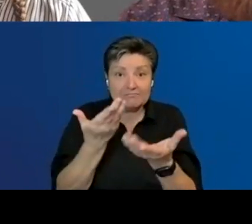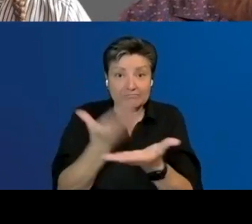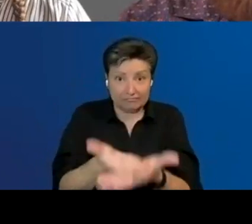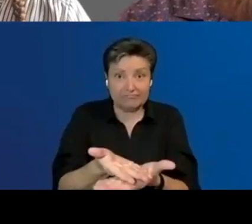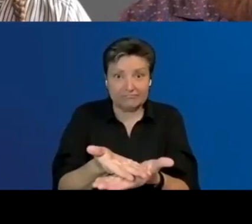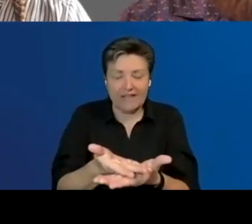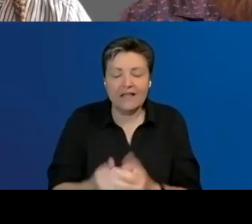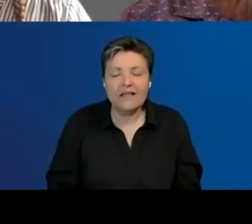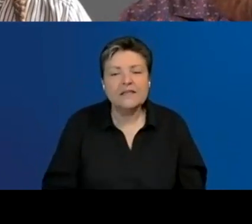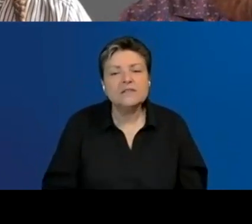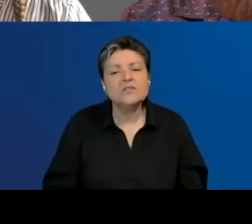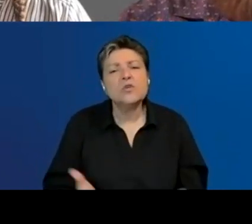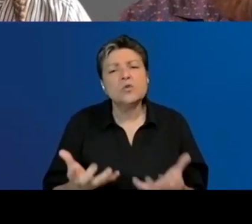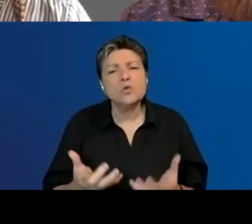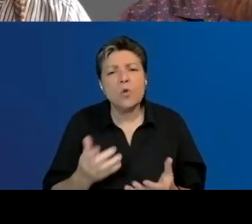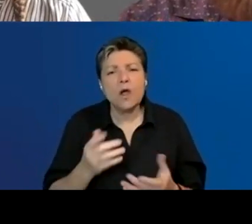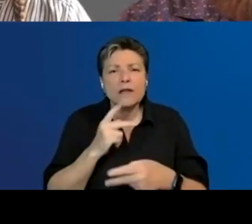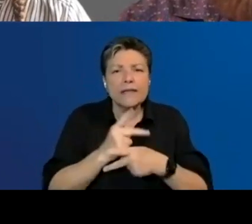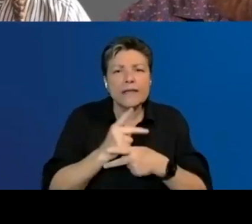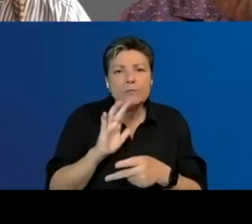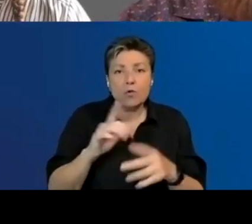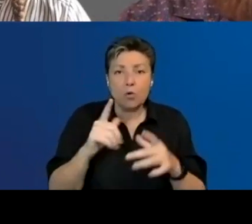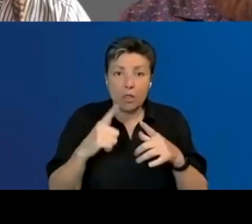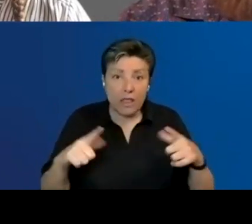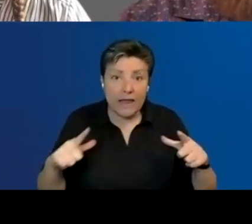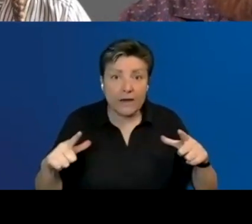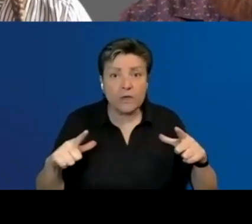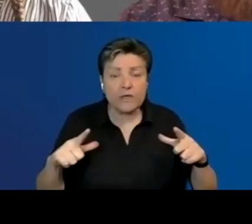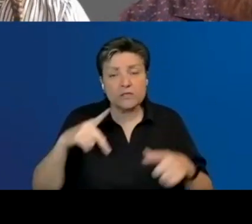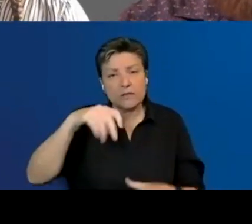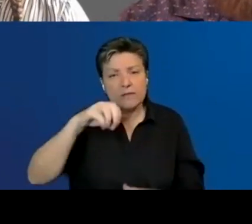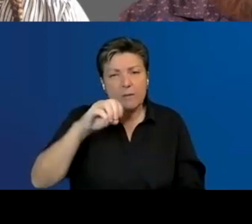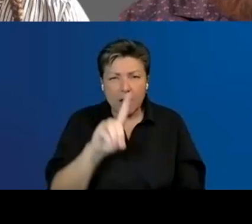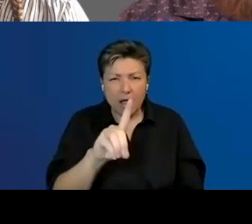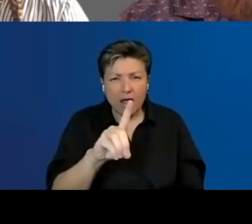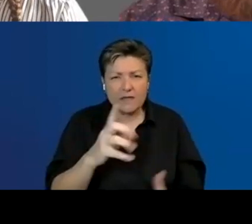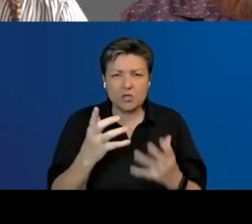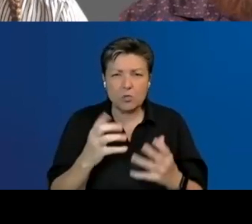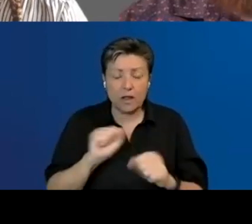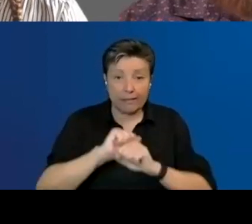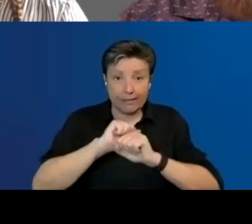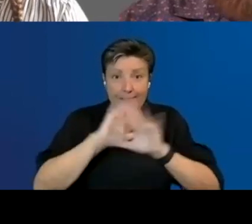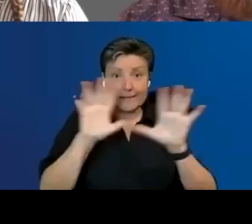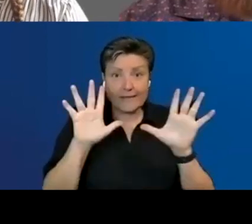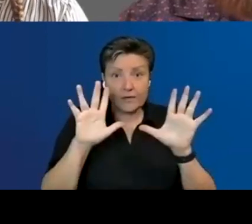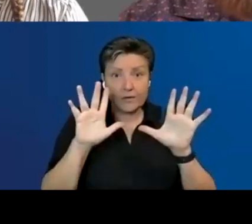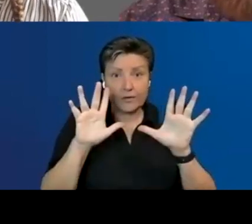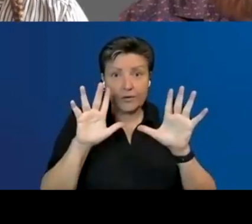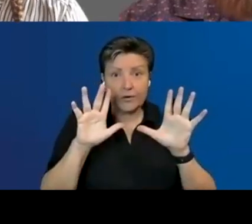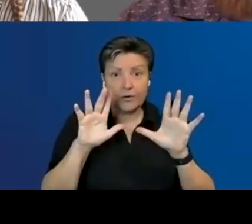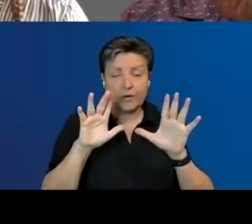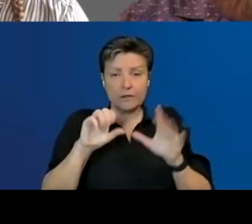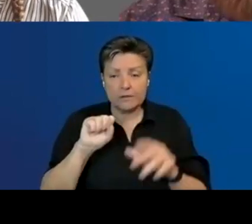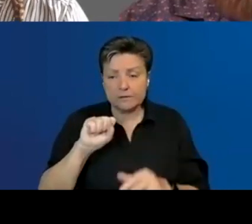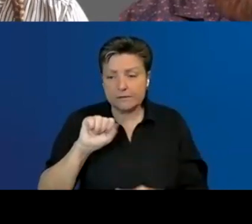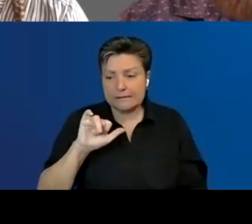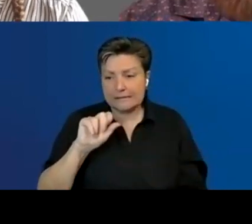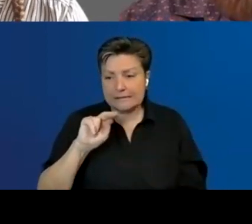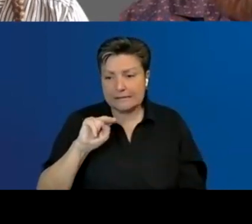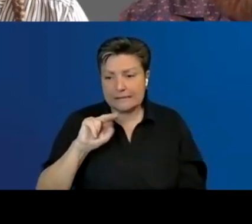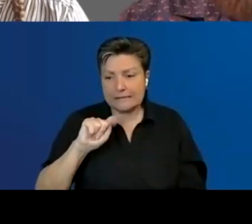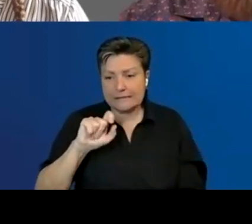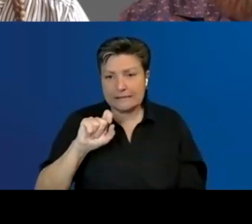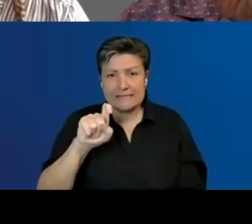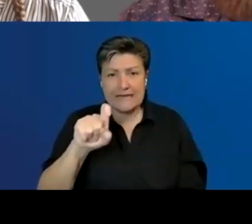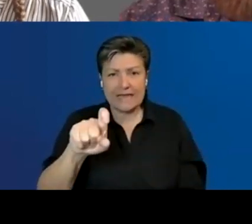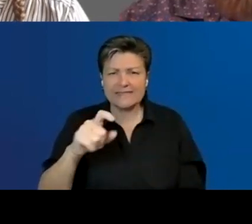And so you want to keep your language in your podcast like clear, your syntax simple,